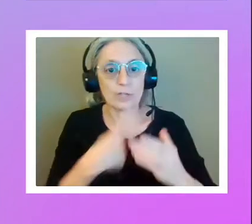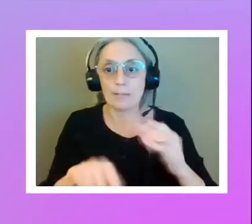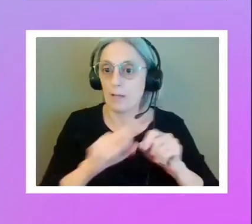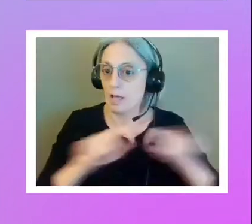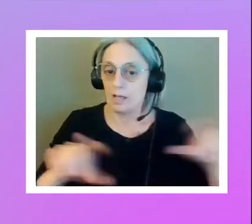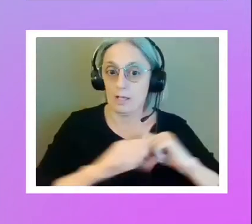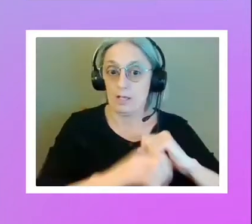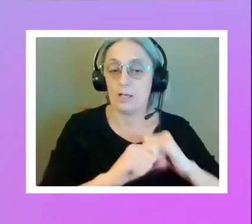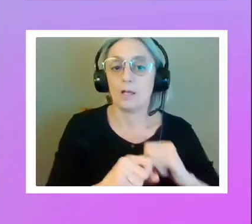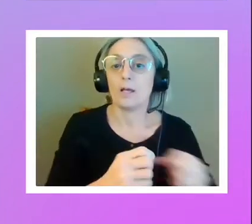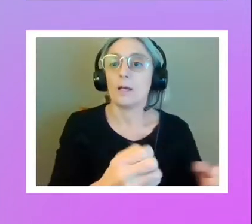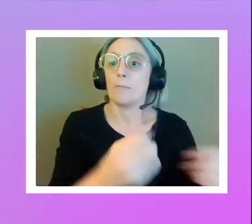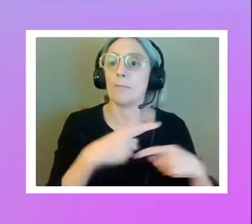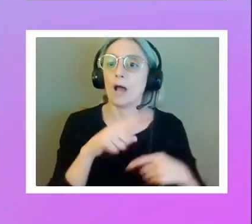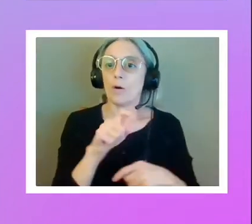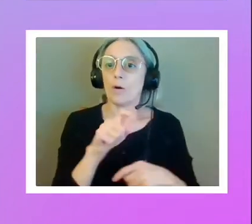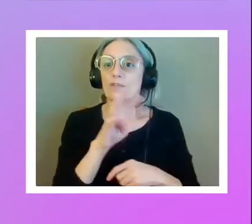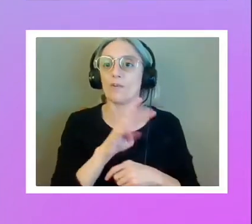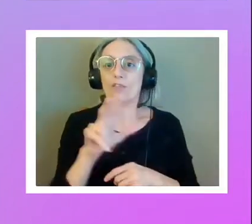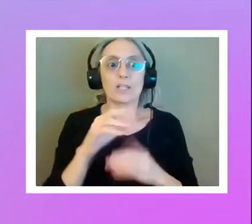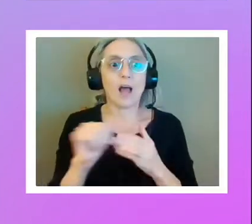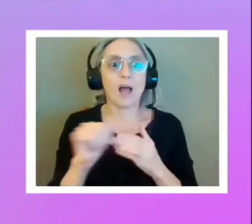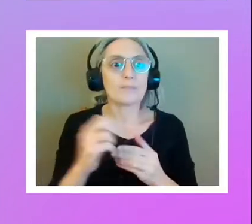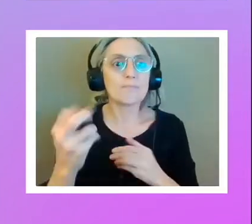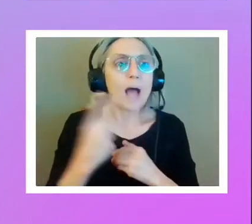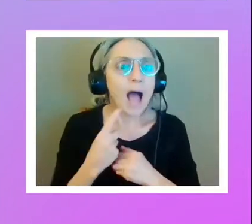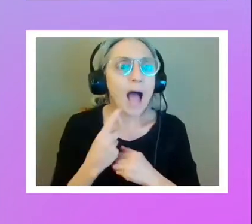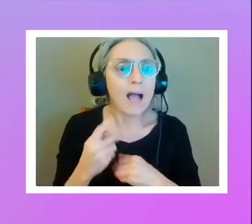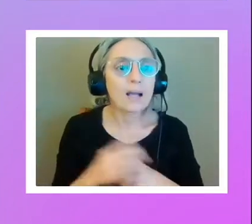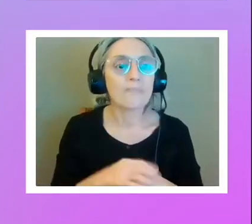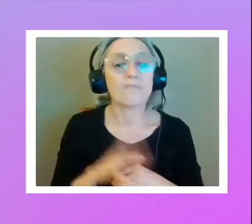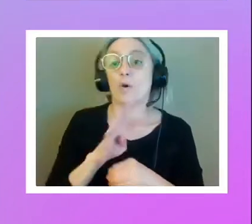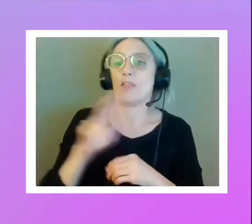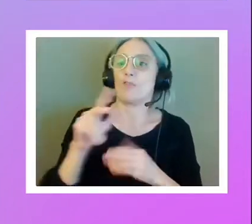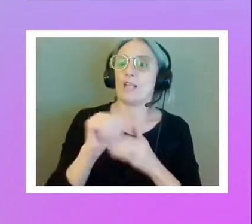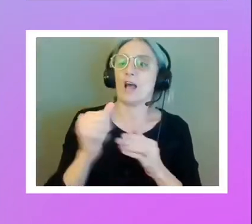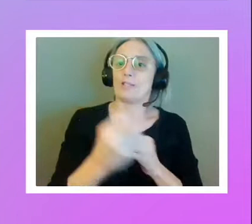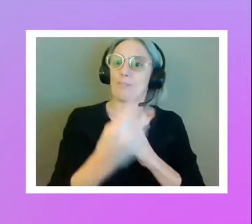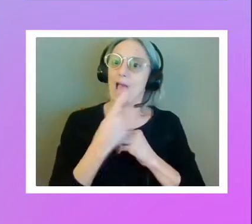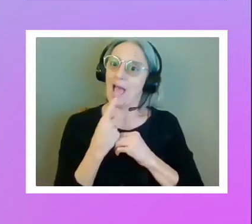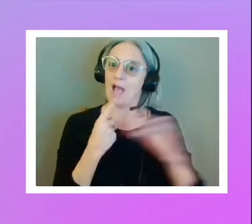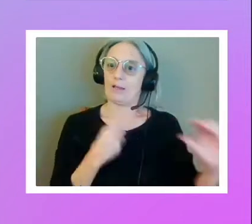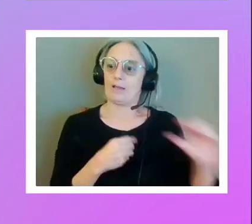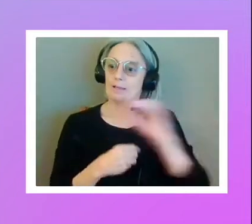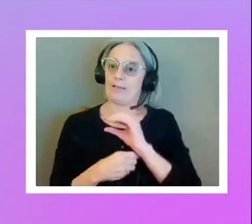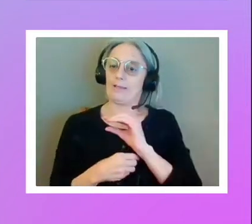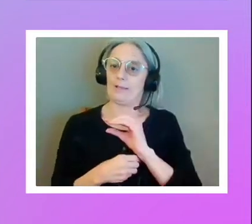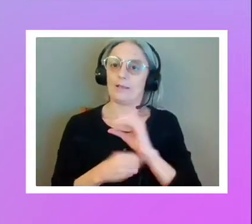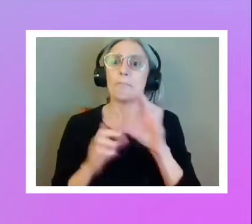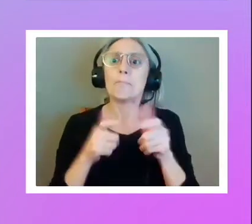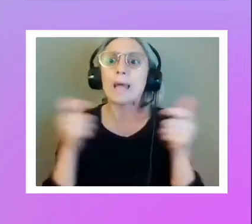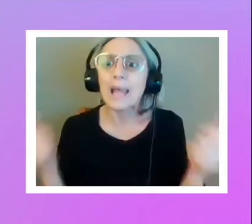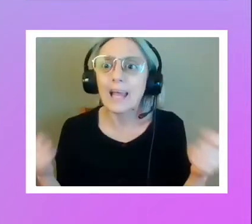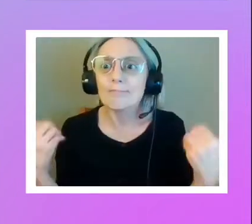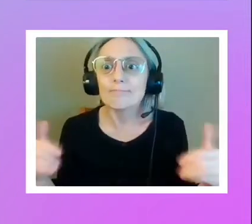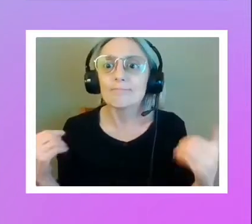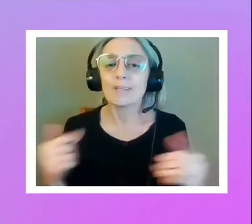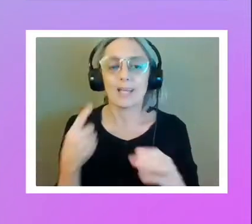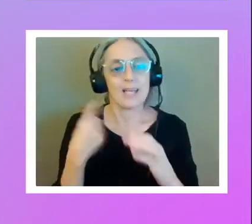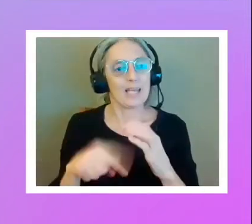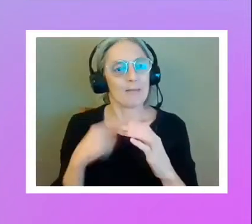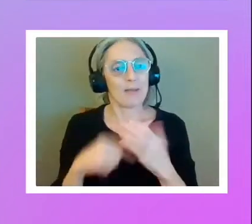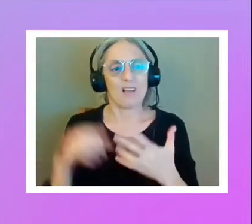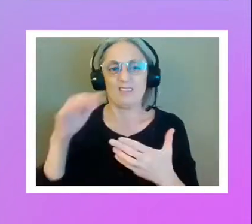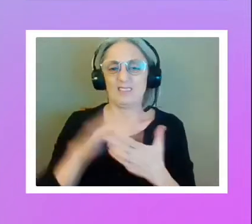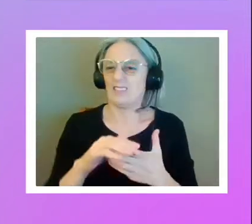your investment. That is huge. Now, email is the third most influential source of information for